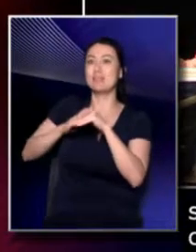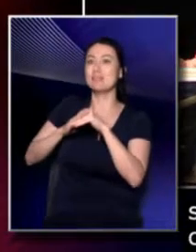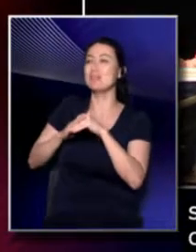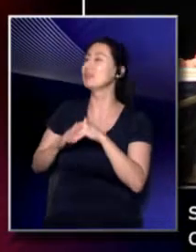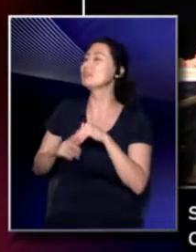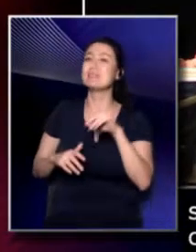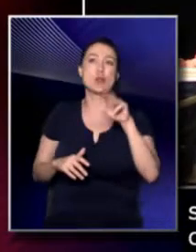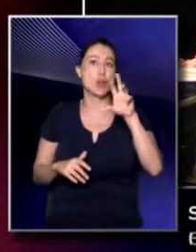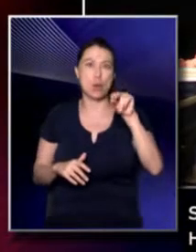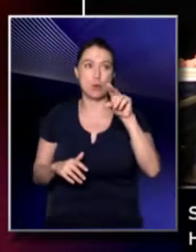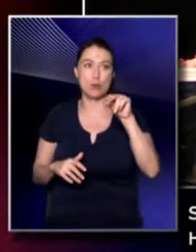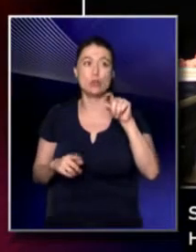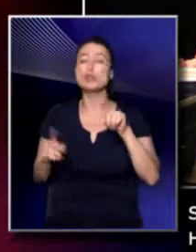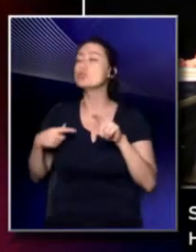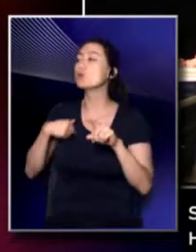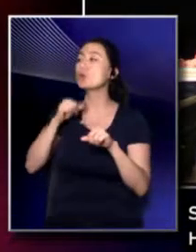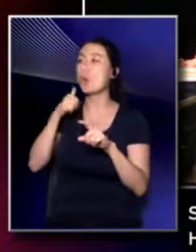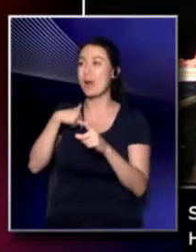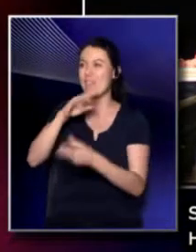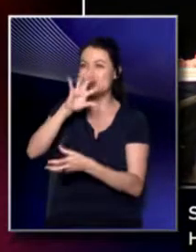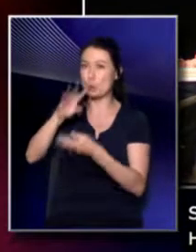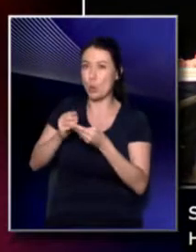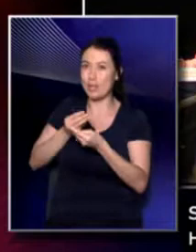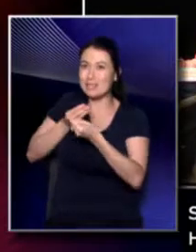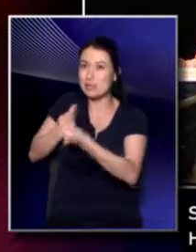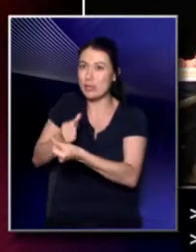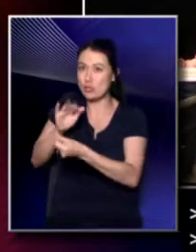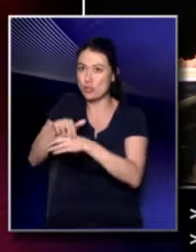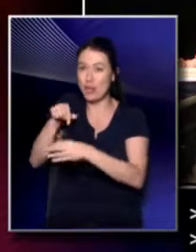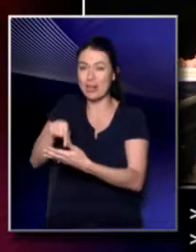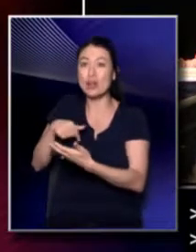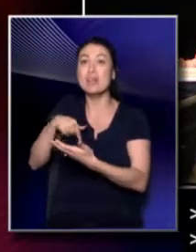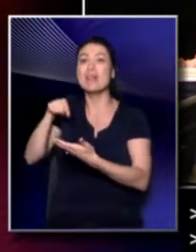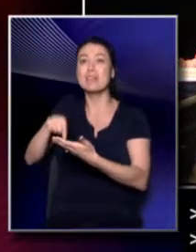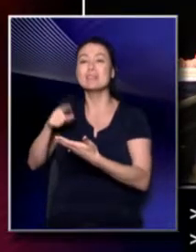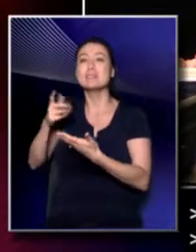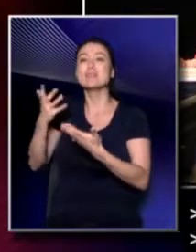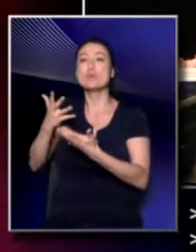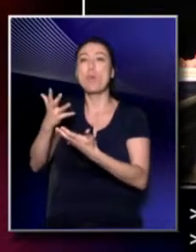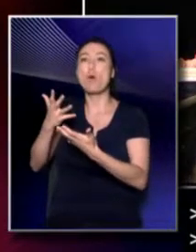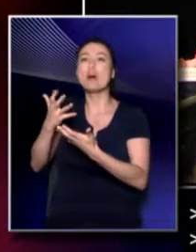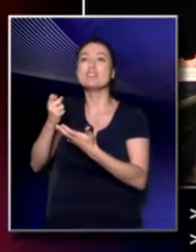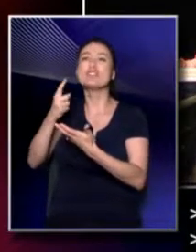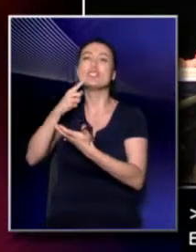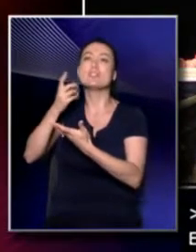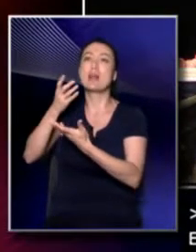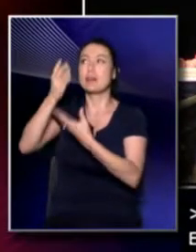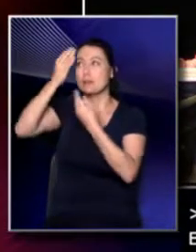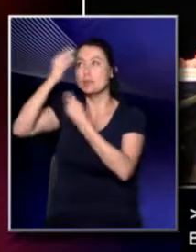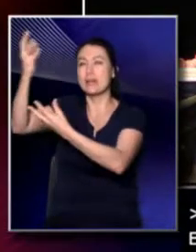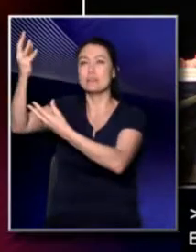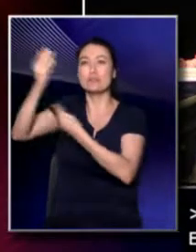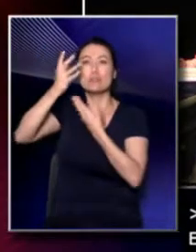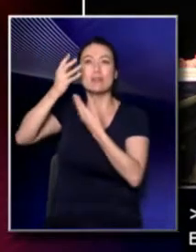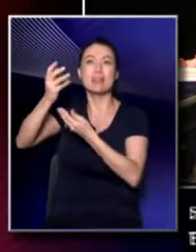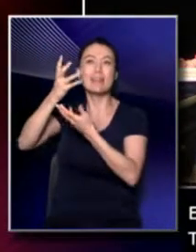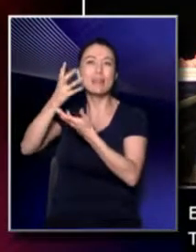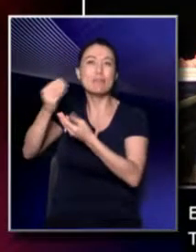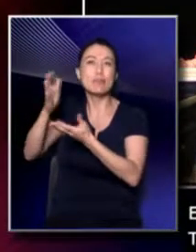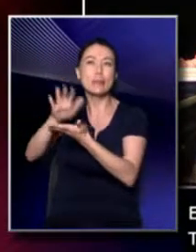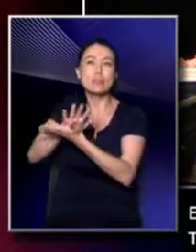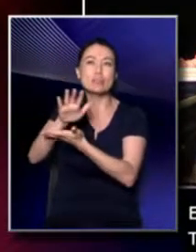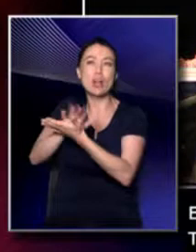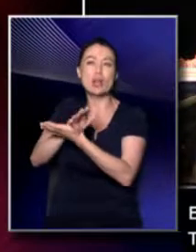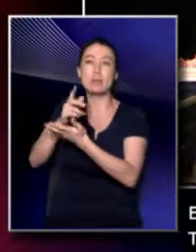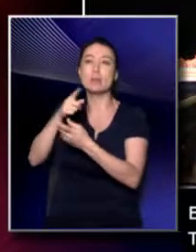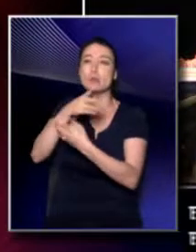don't have the total expenditures on here. In other words, this is what is a transfer of information document between you and the state,